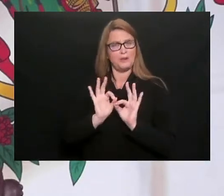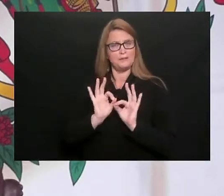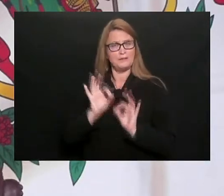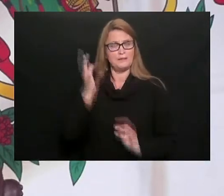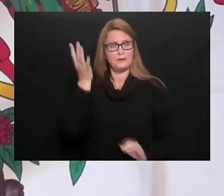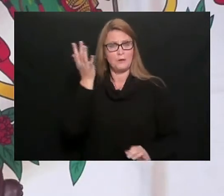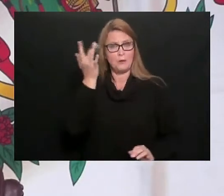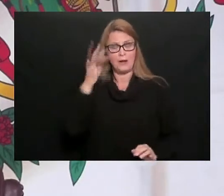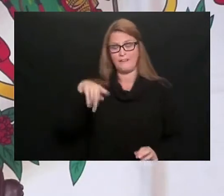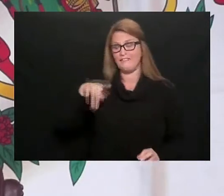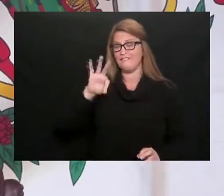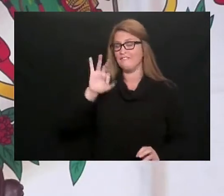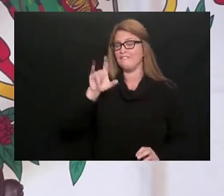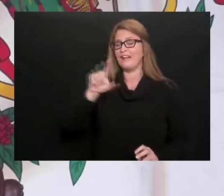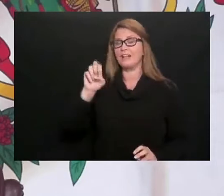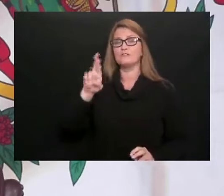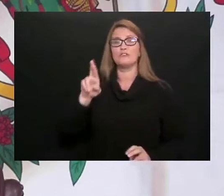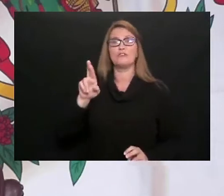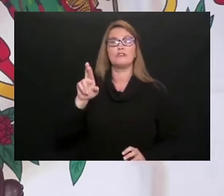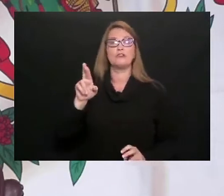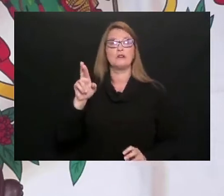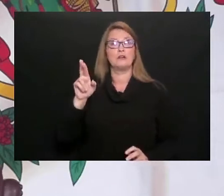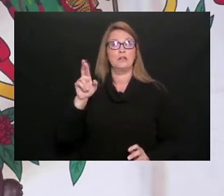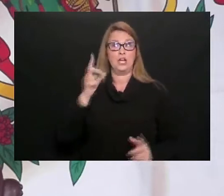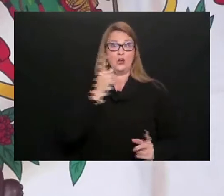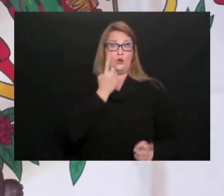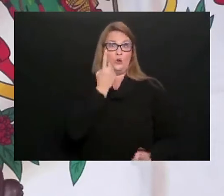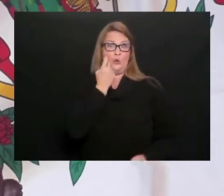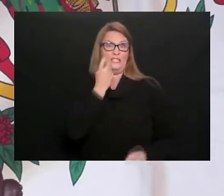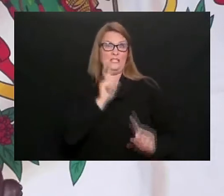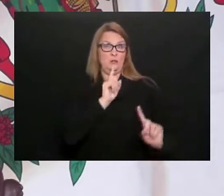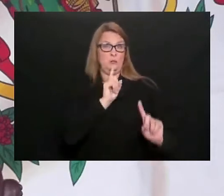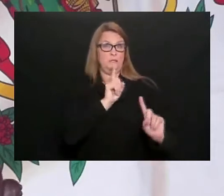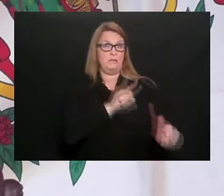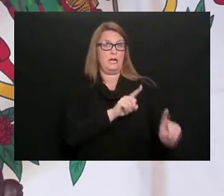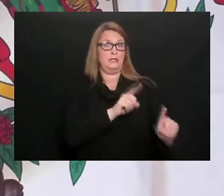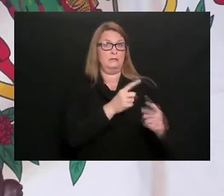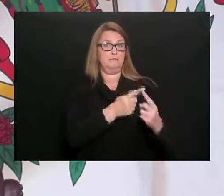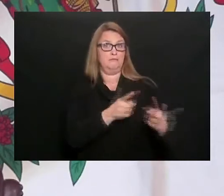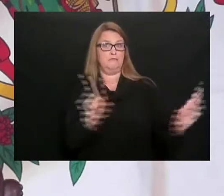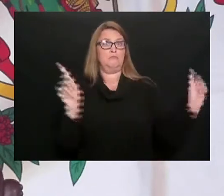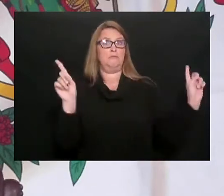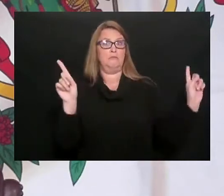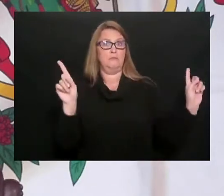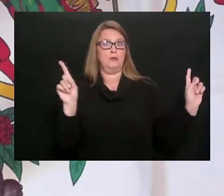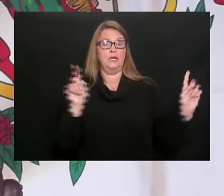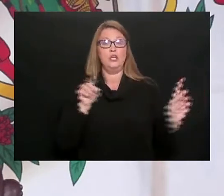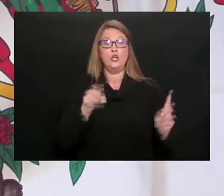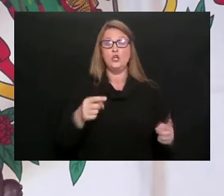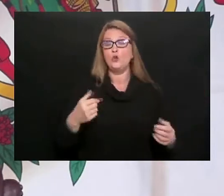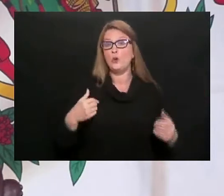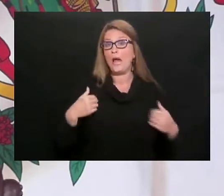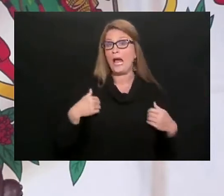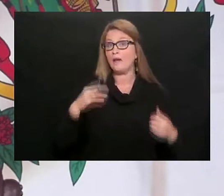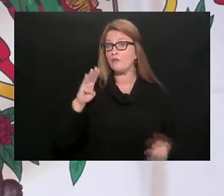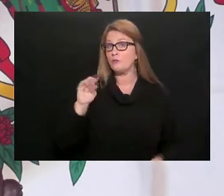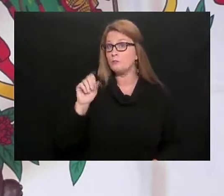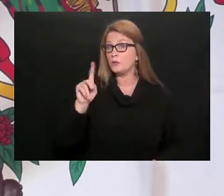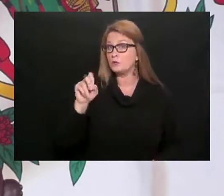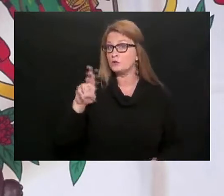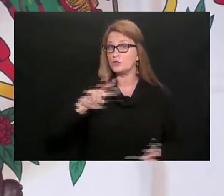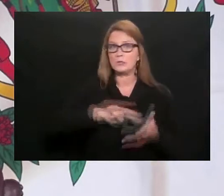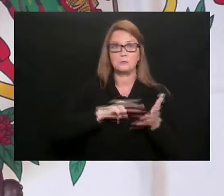Pfizer just came out and said that if you get your booster shot, it quantifies